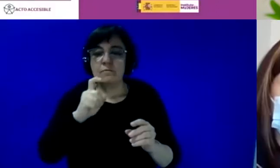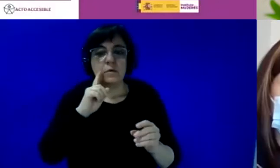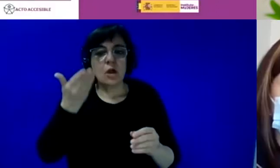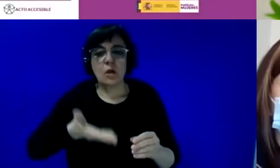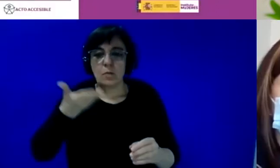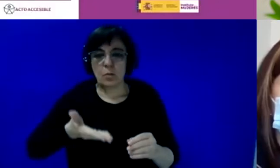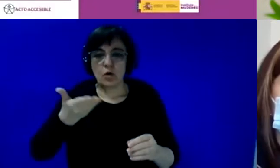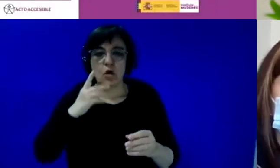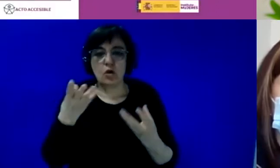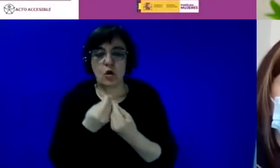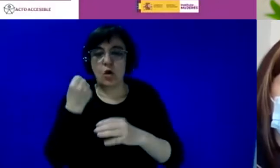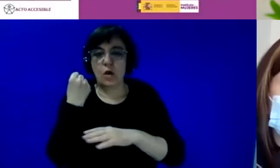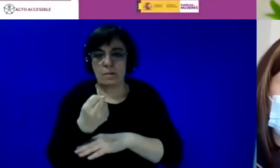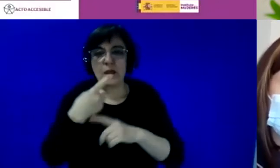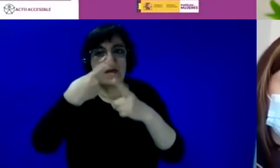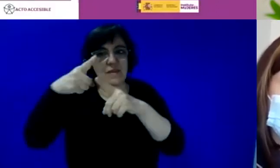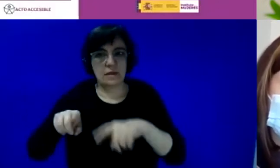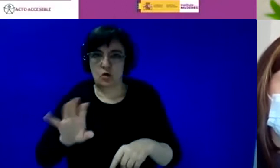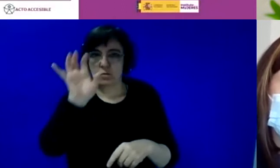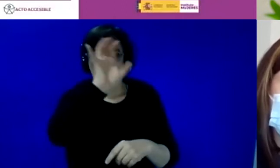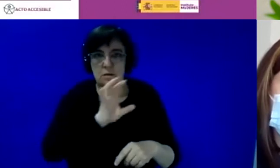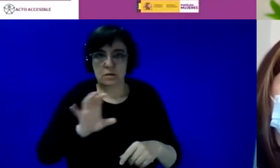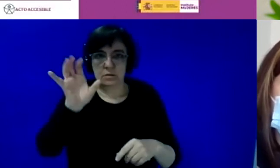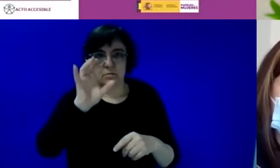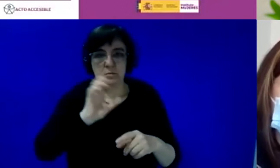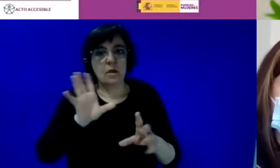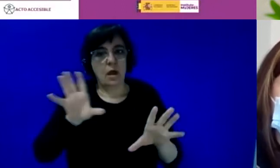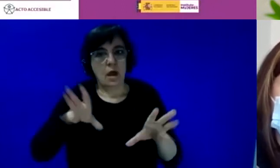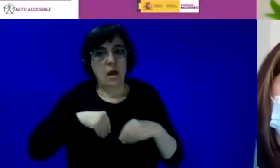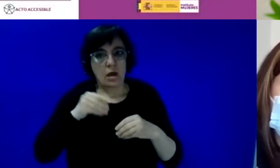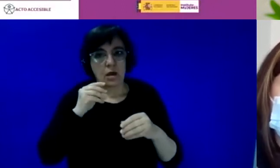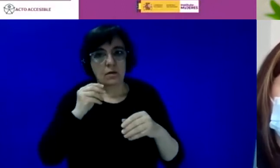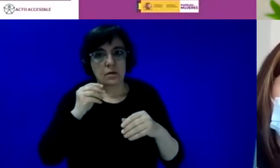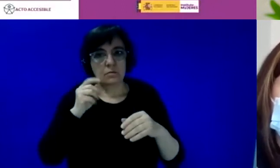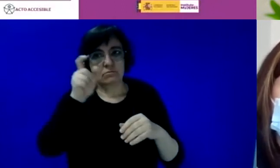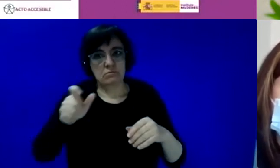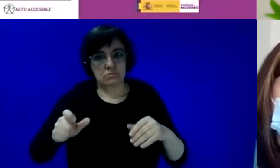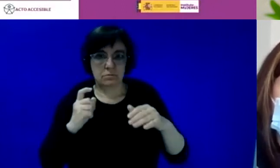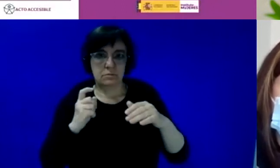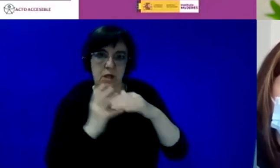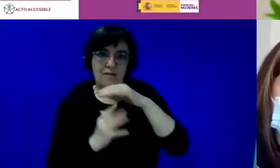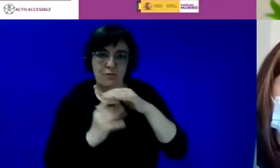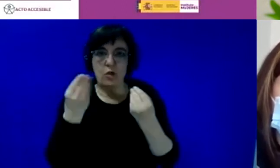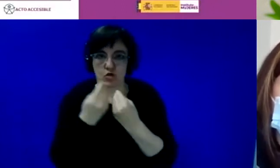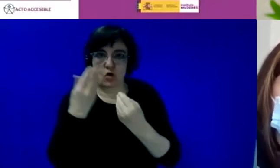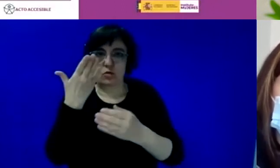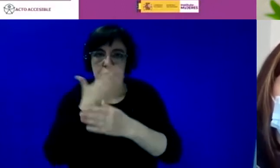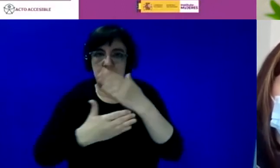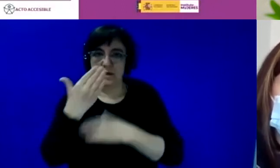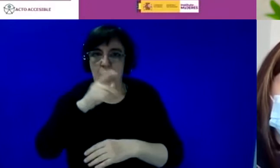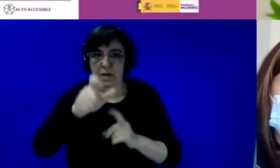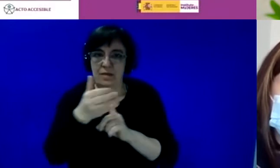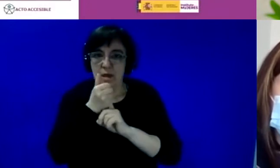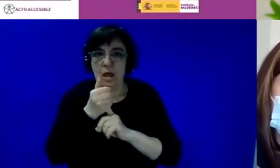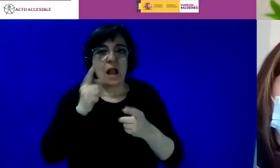refugees, especially women with disabilities, so that they should provide all necessary conditions for people with disabilities,